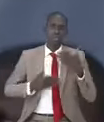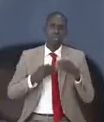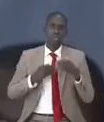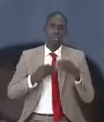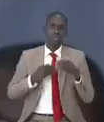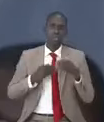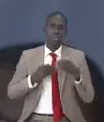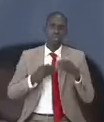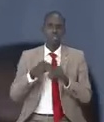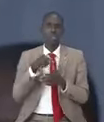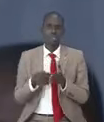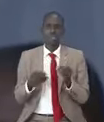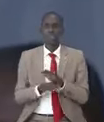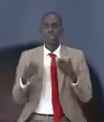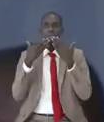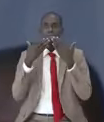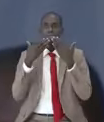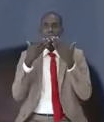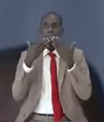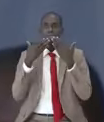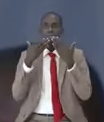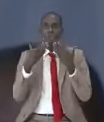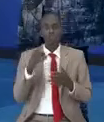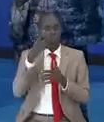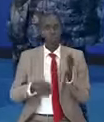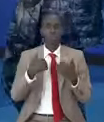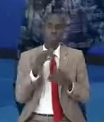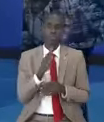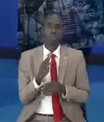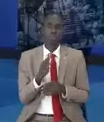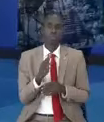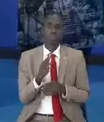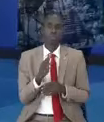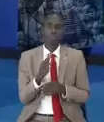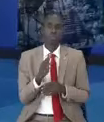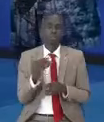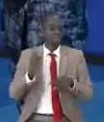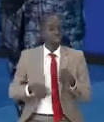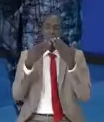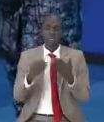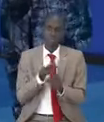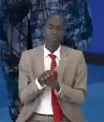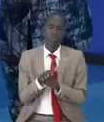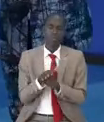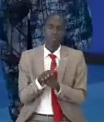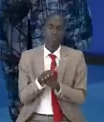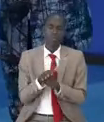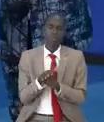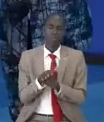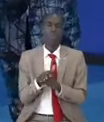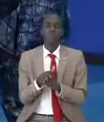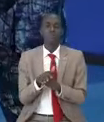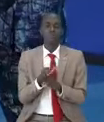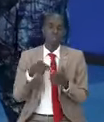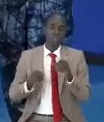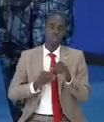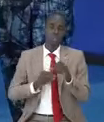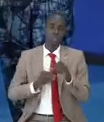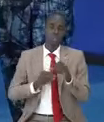land. Thank you, sir, for what you have been. I cannot thank you enough. This